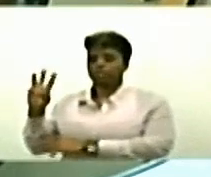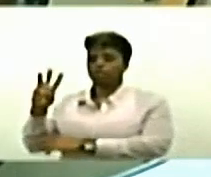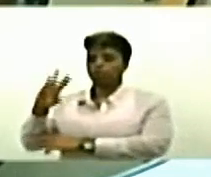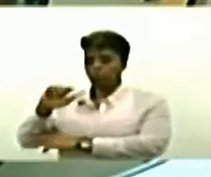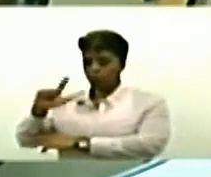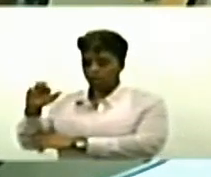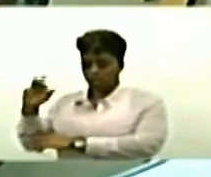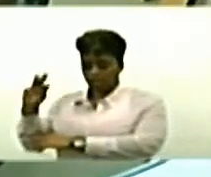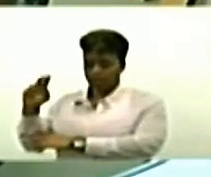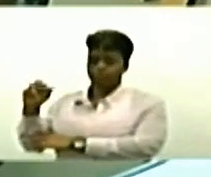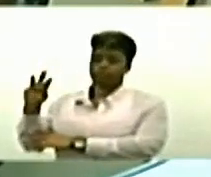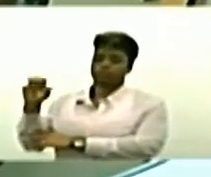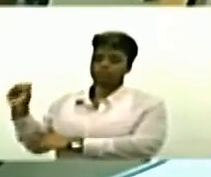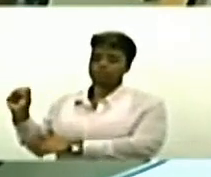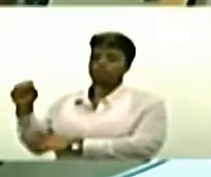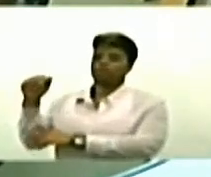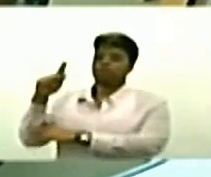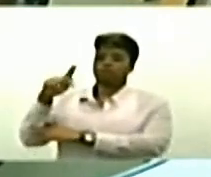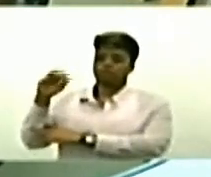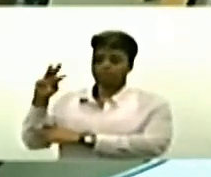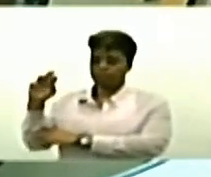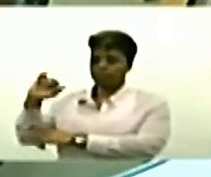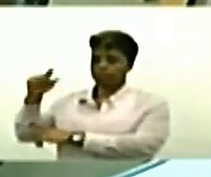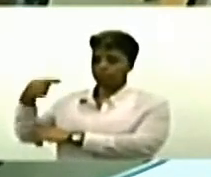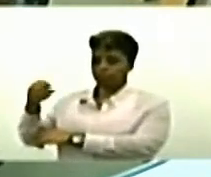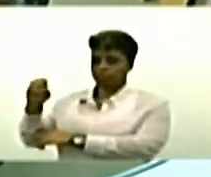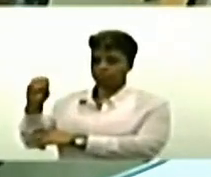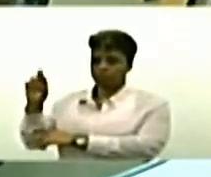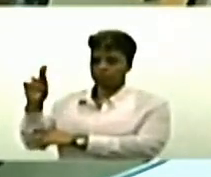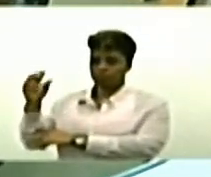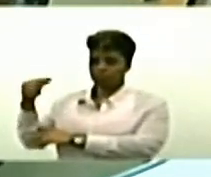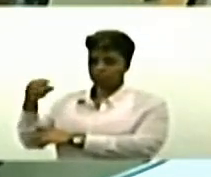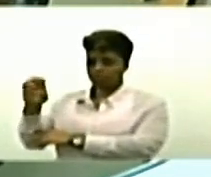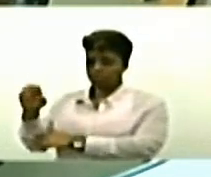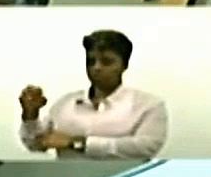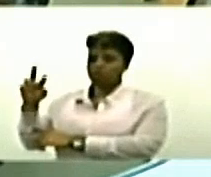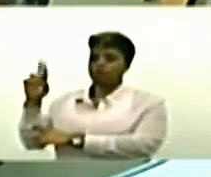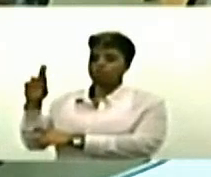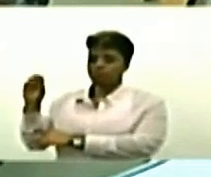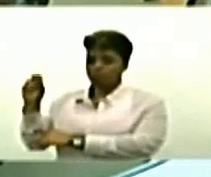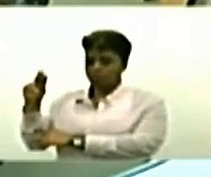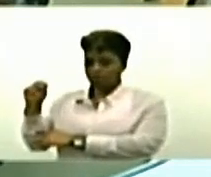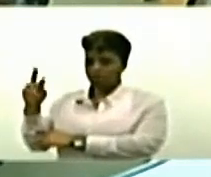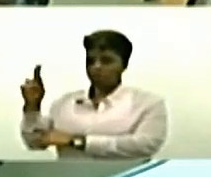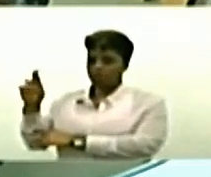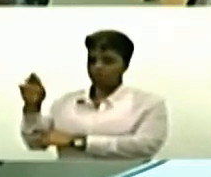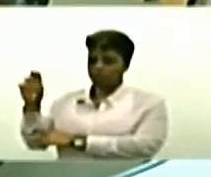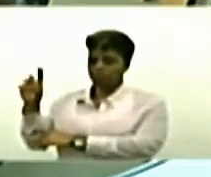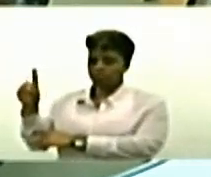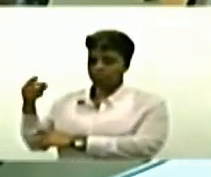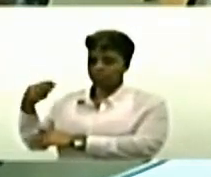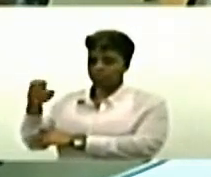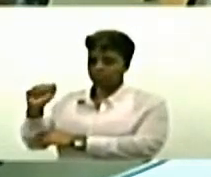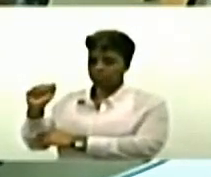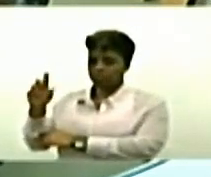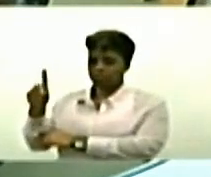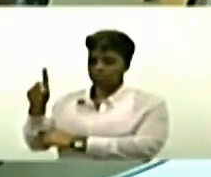Kim George, Ron Redhead. I think I missed one.